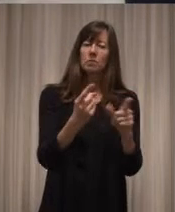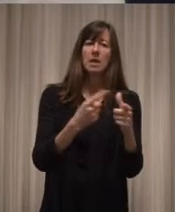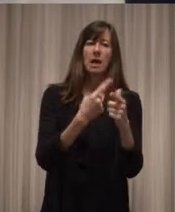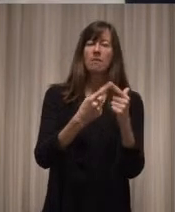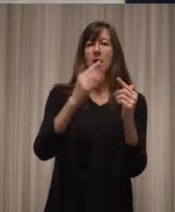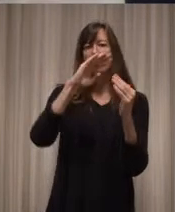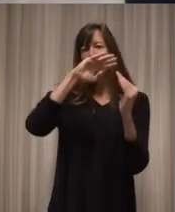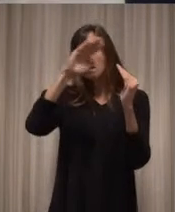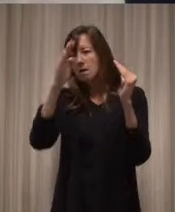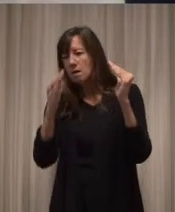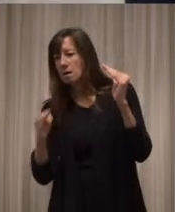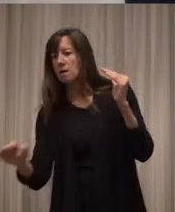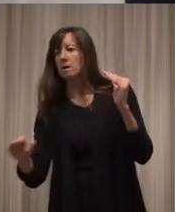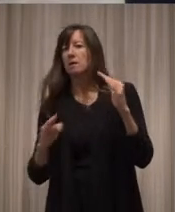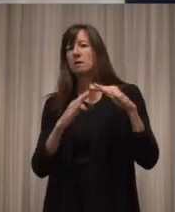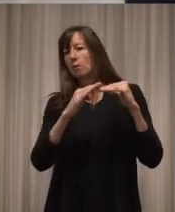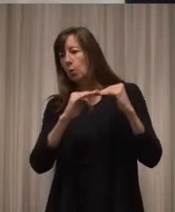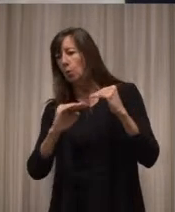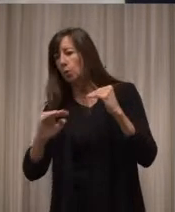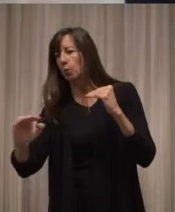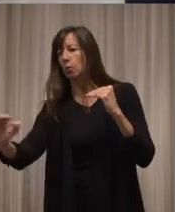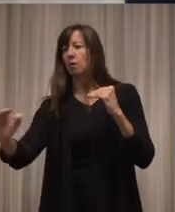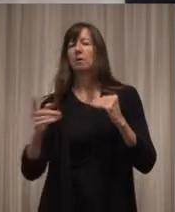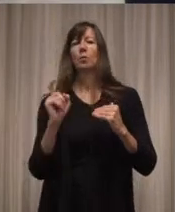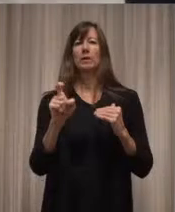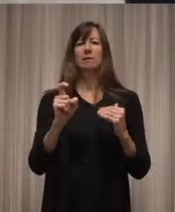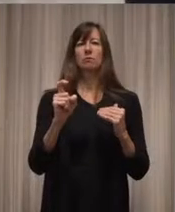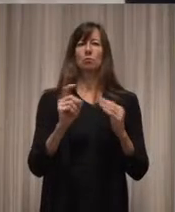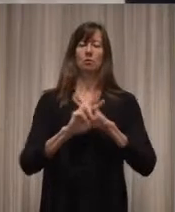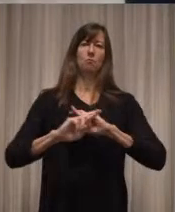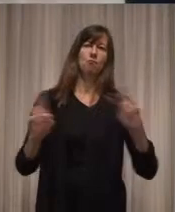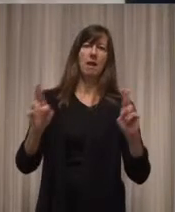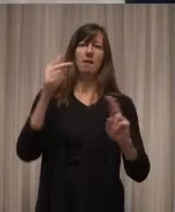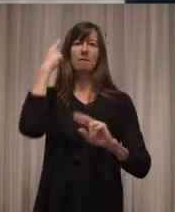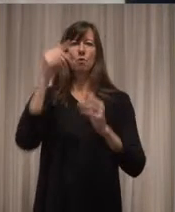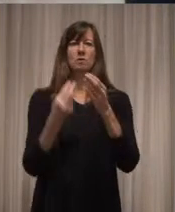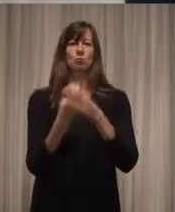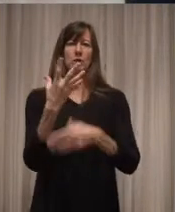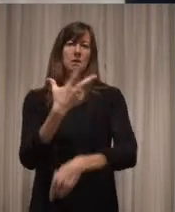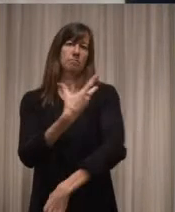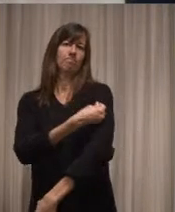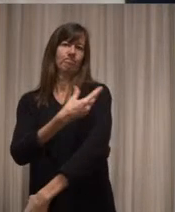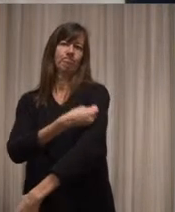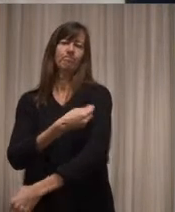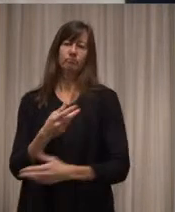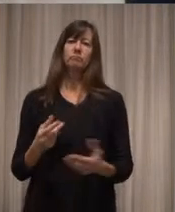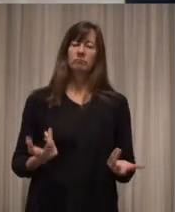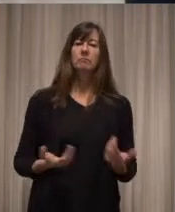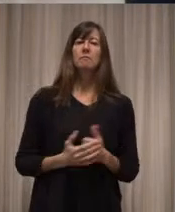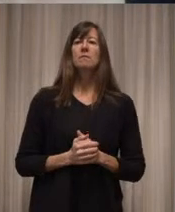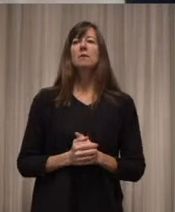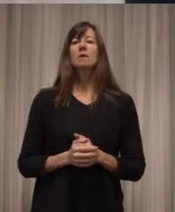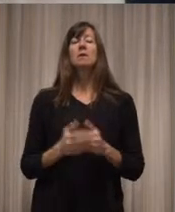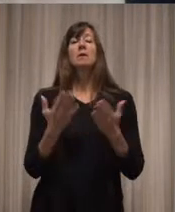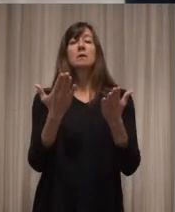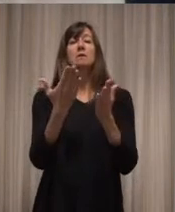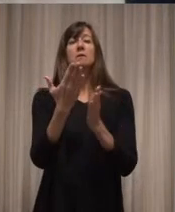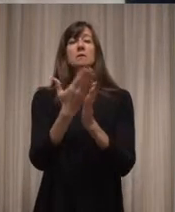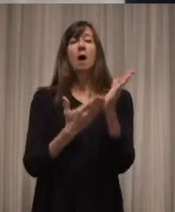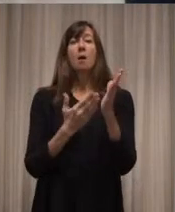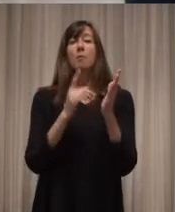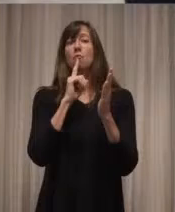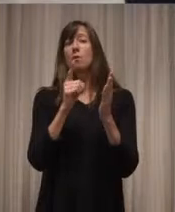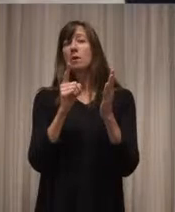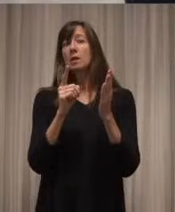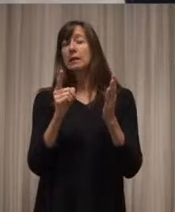of the vaccine. Some of the most concerning high-level statistics, and of course we'll go through them all in a moment here, the two that are